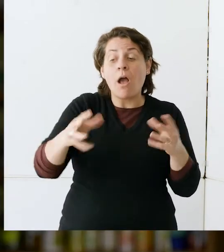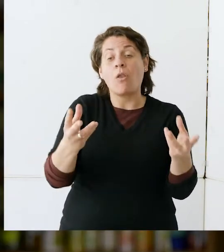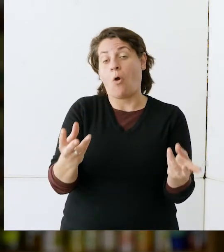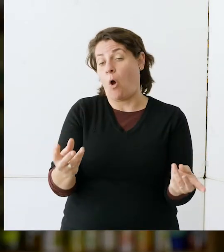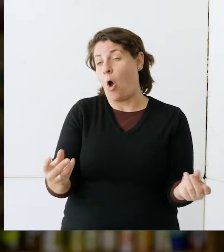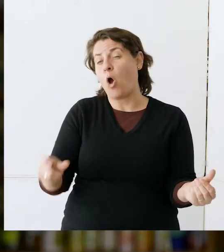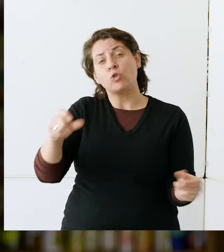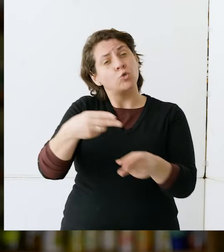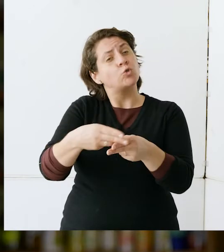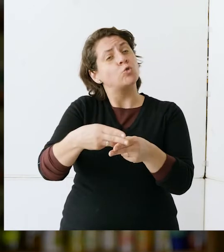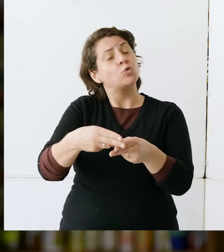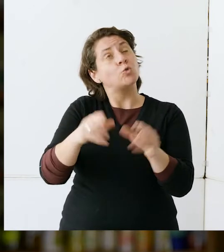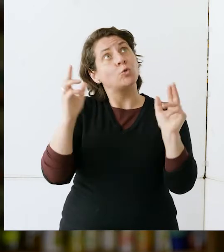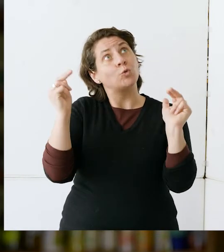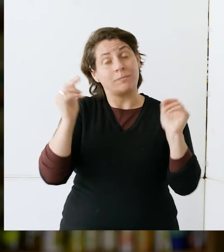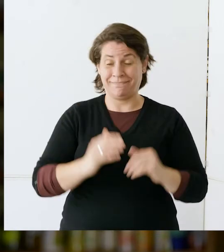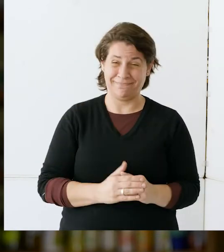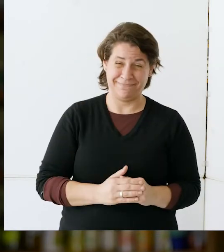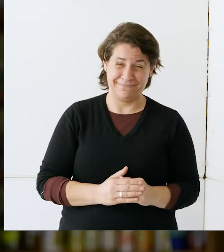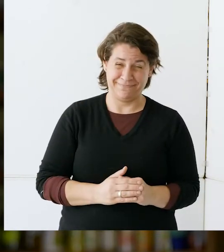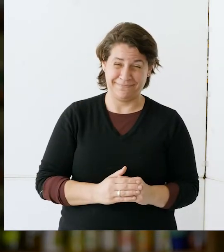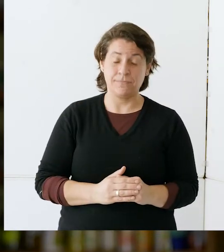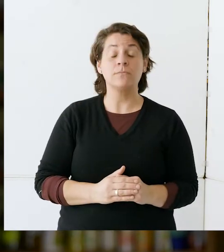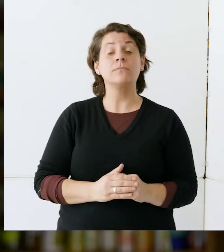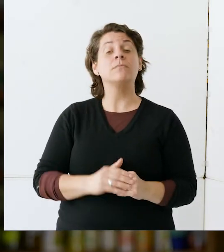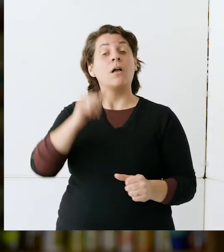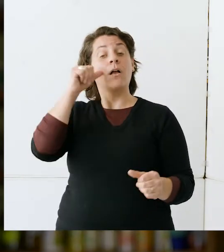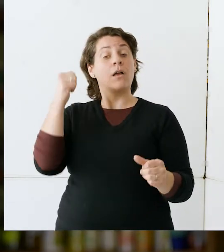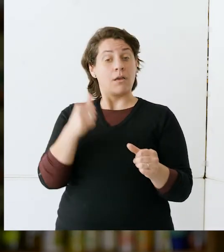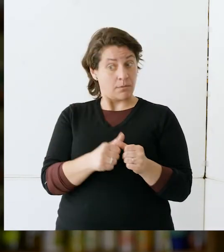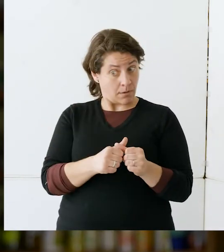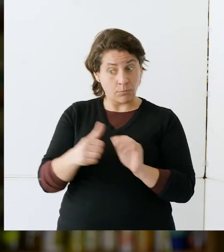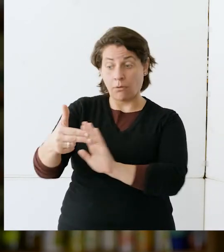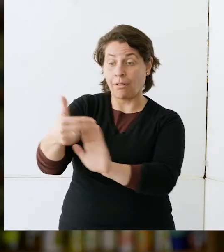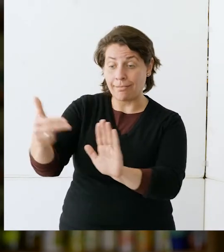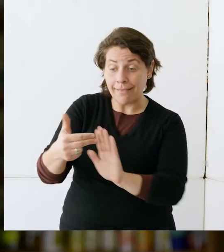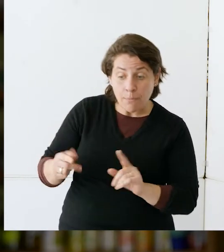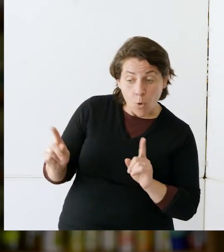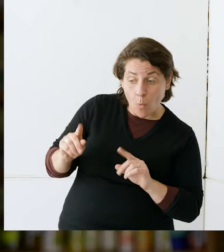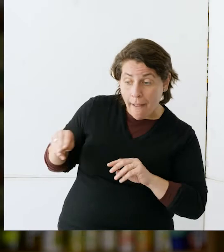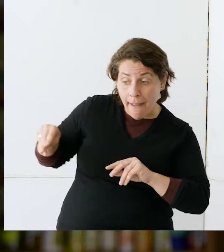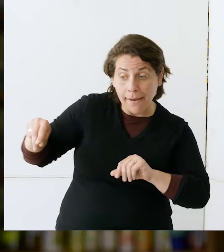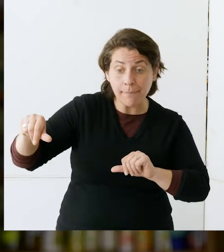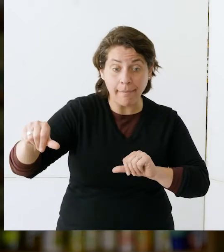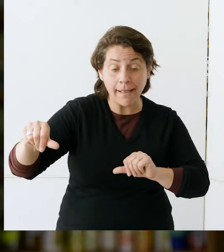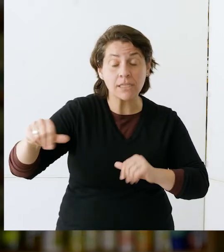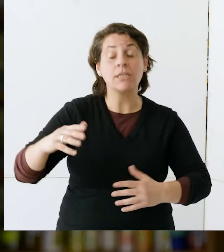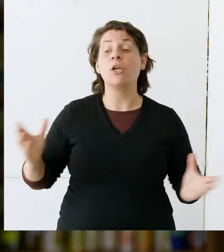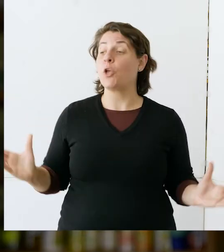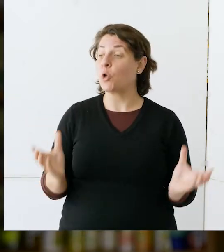them. Encourage your family and your neighbors and your friends to not use any chemicals like Roundup